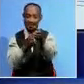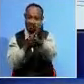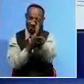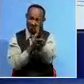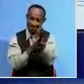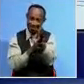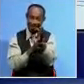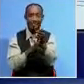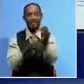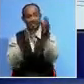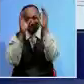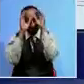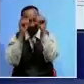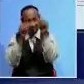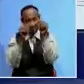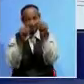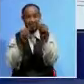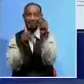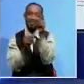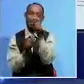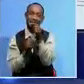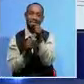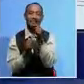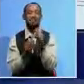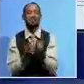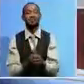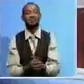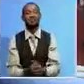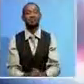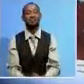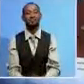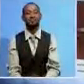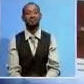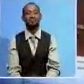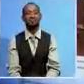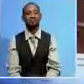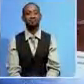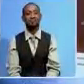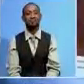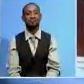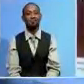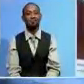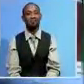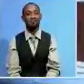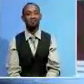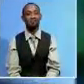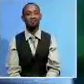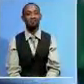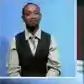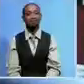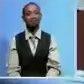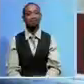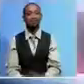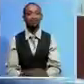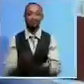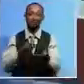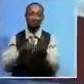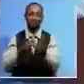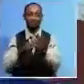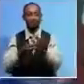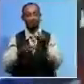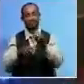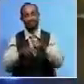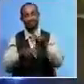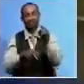President gala dinner. Hanok Kasama now reports. A charming choreography. This is President